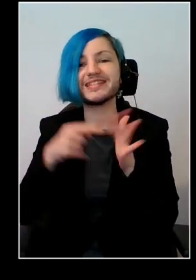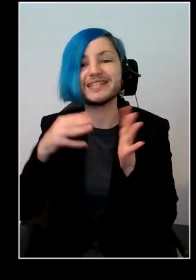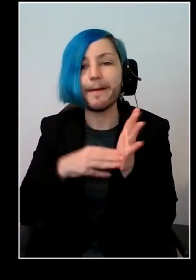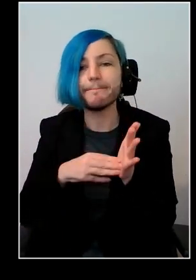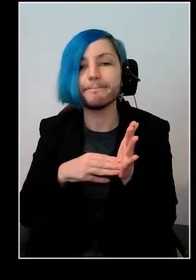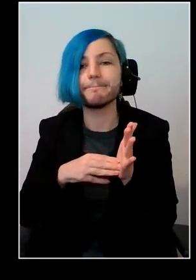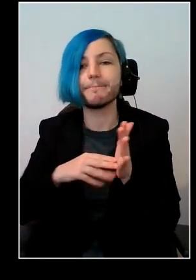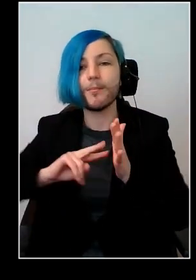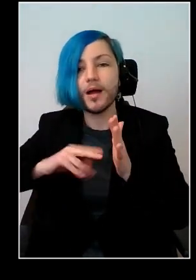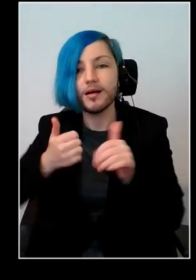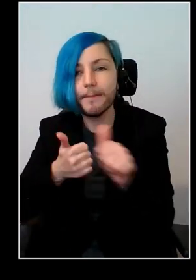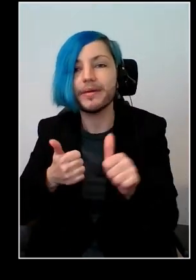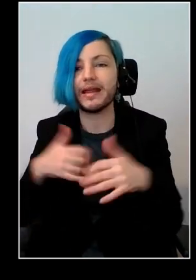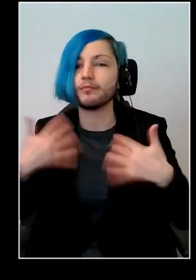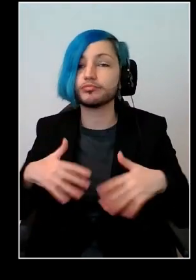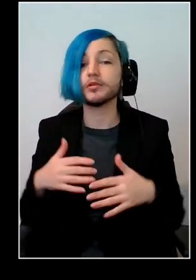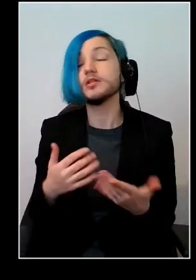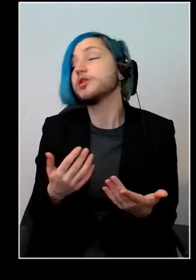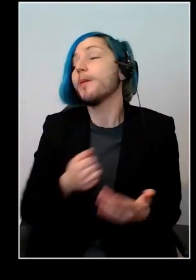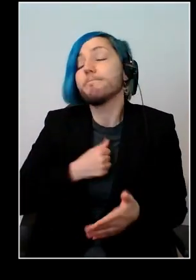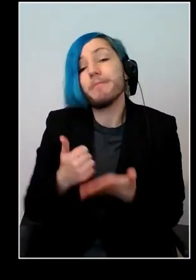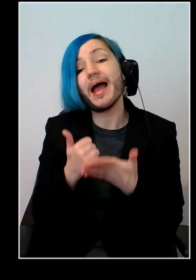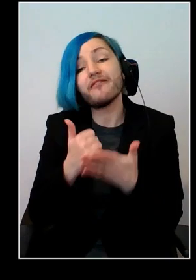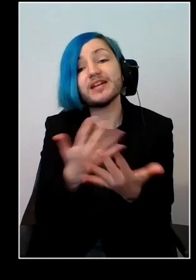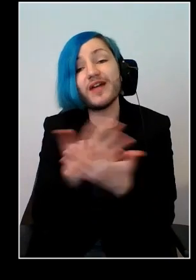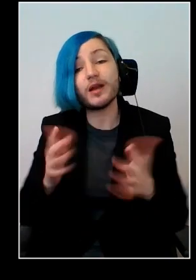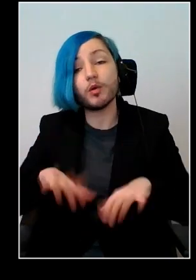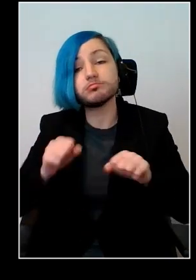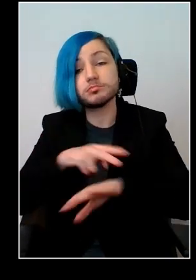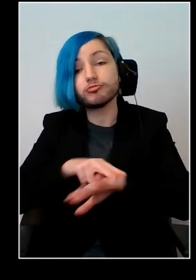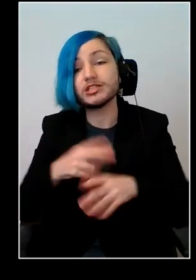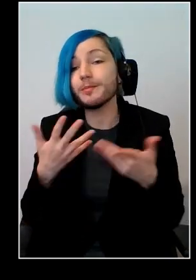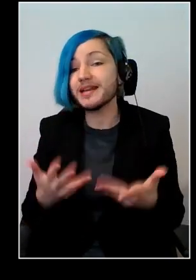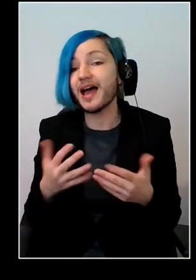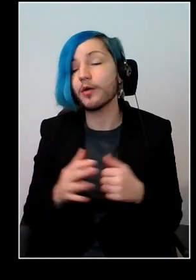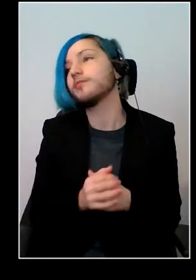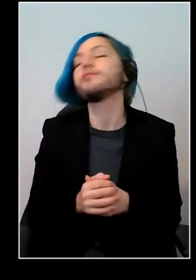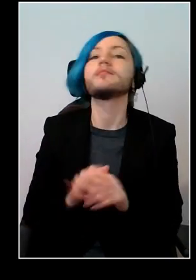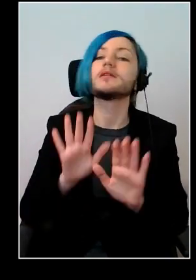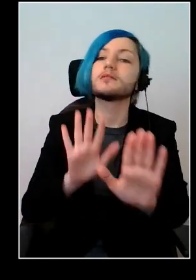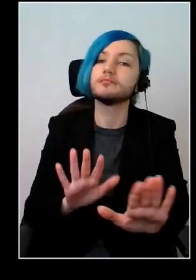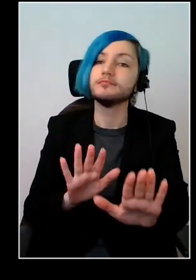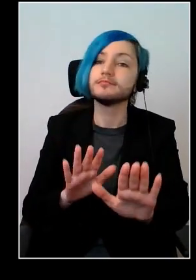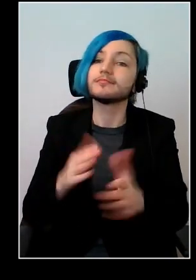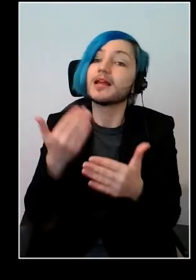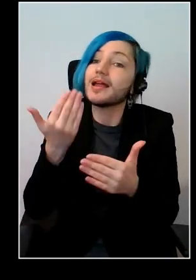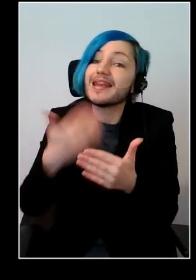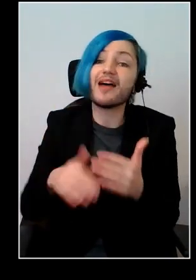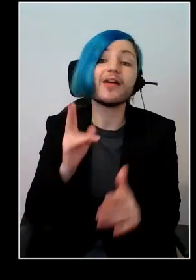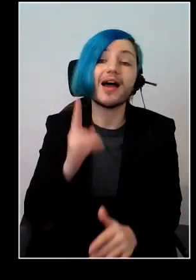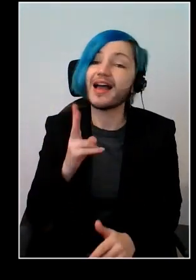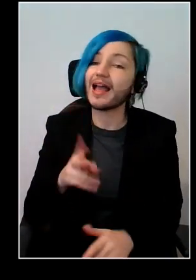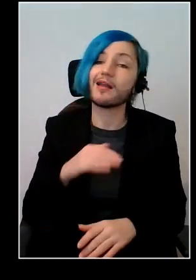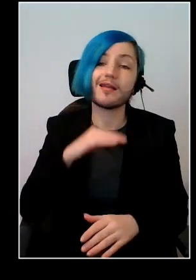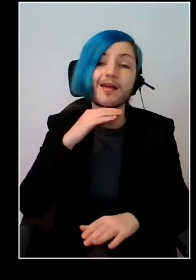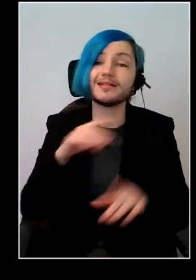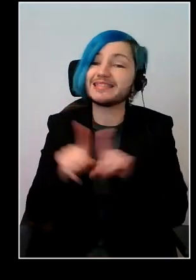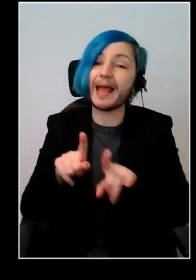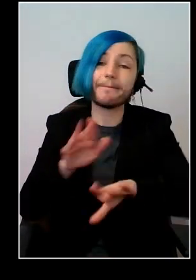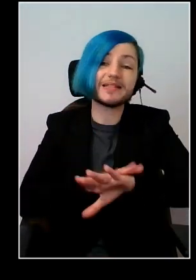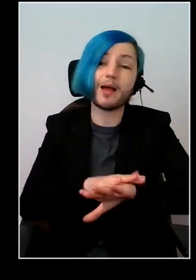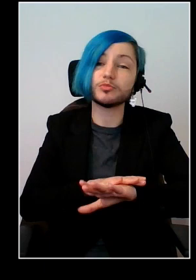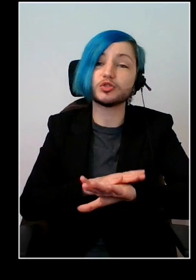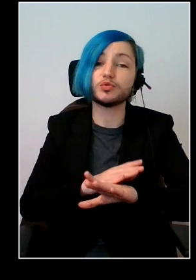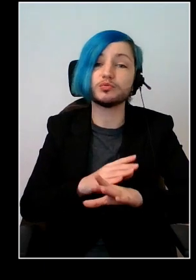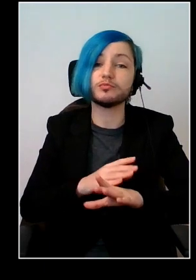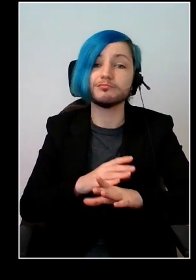anyone undertaking an apprenticeship now is you'll probably never have this time again to invest so much time into your own learning. So embrace it and enjoy